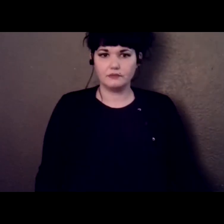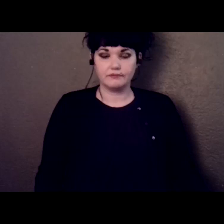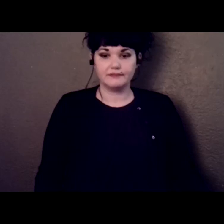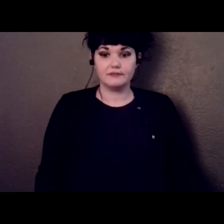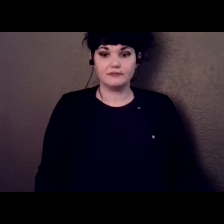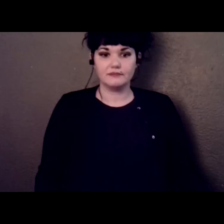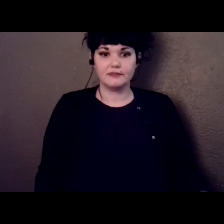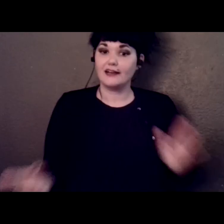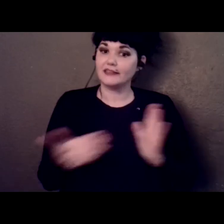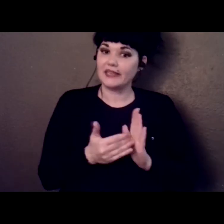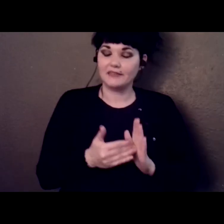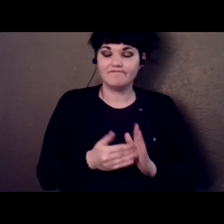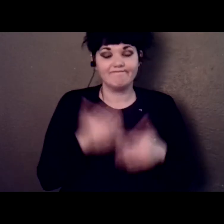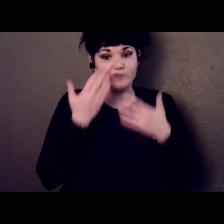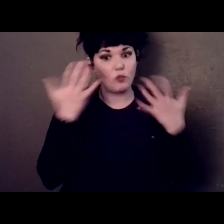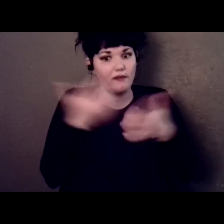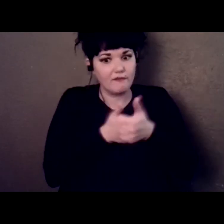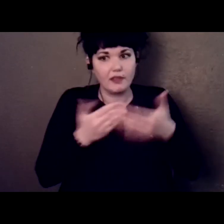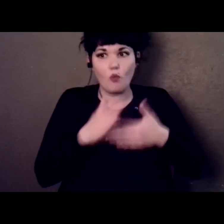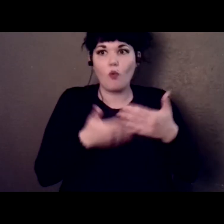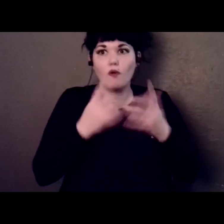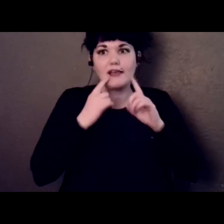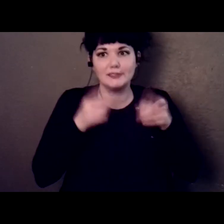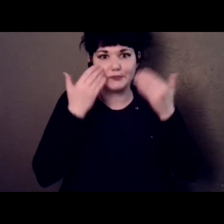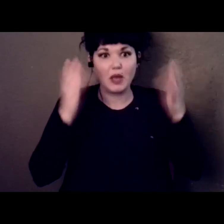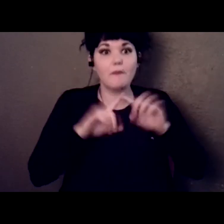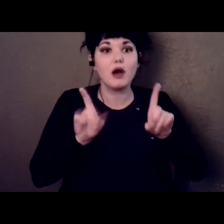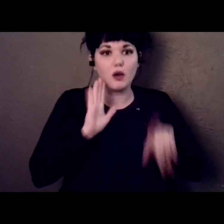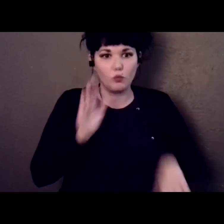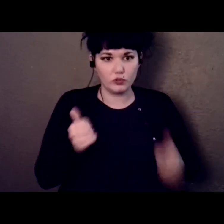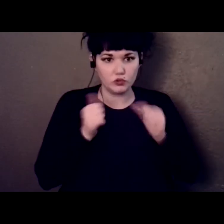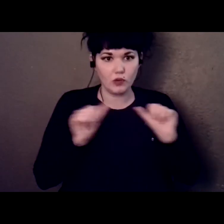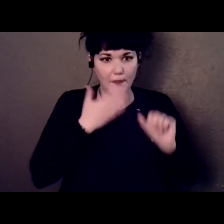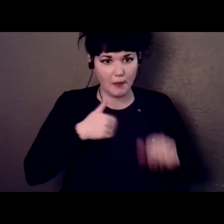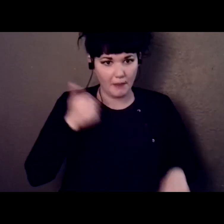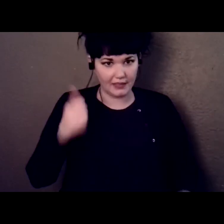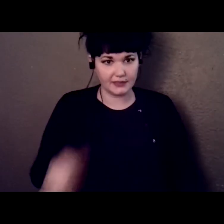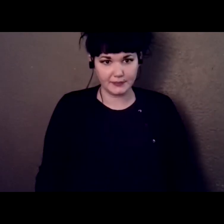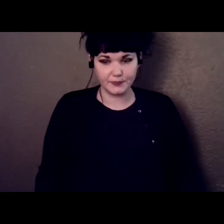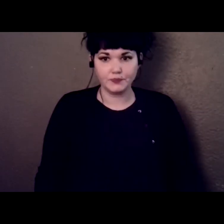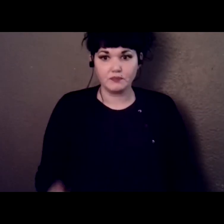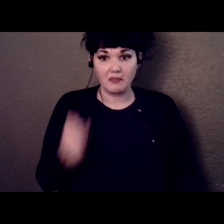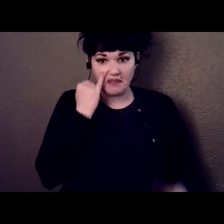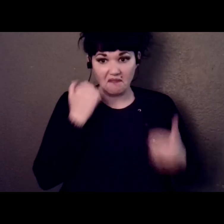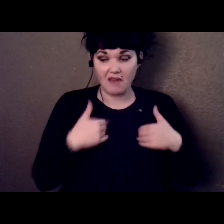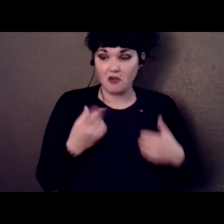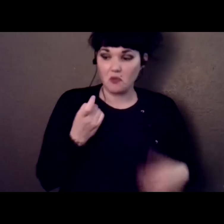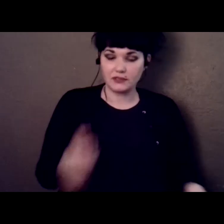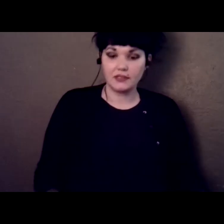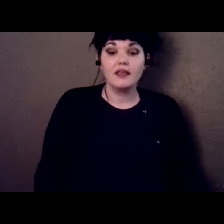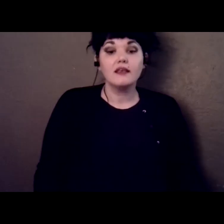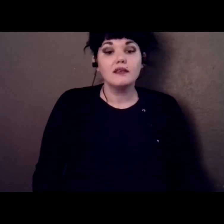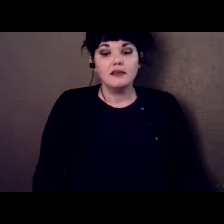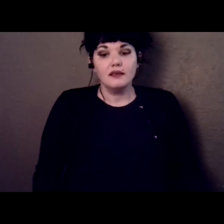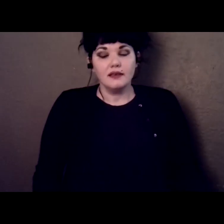answers, but I will certainly try my best to answer any questions you may have. I want to thank you for spending